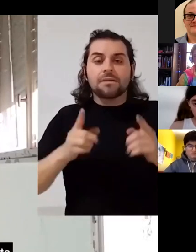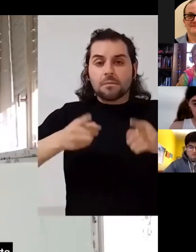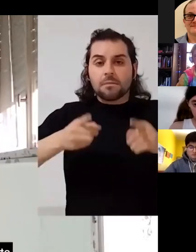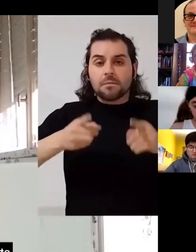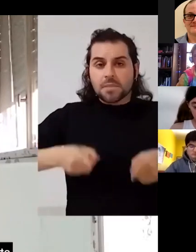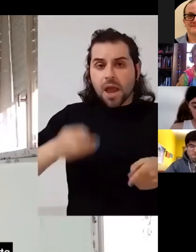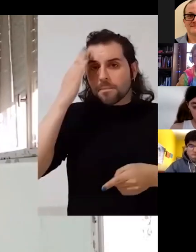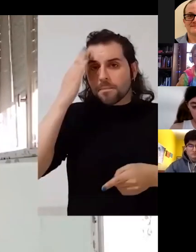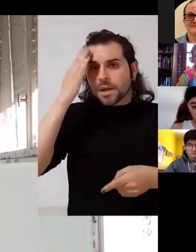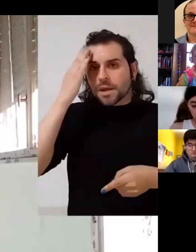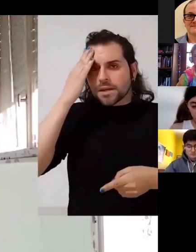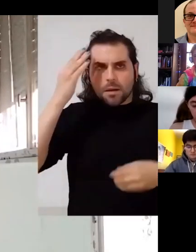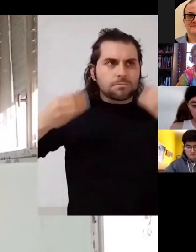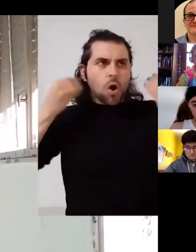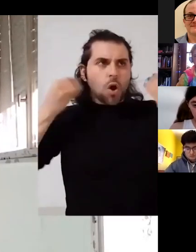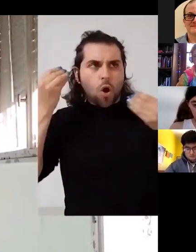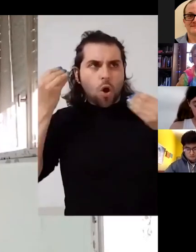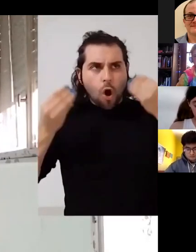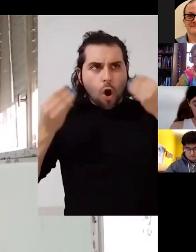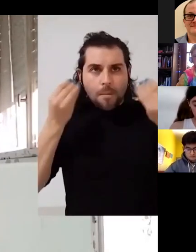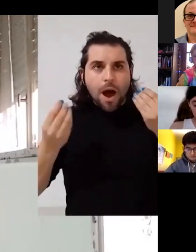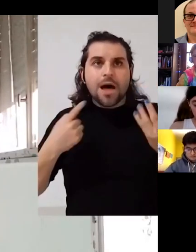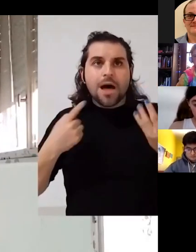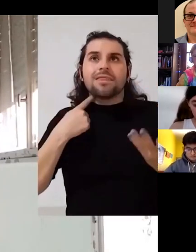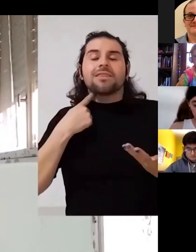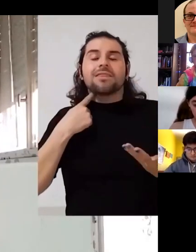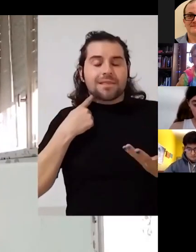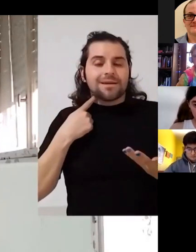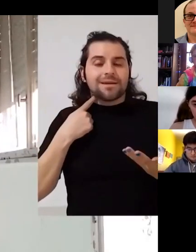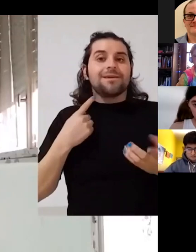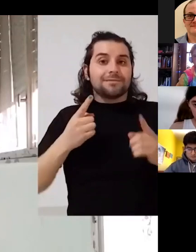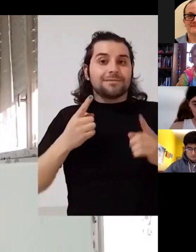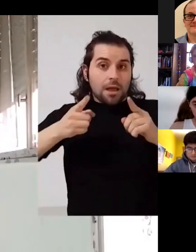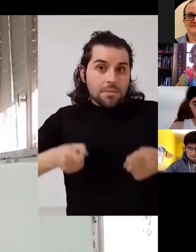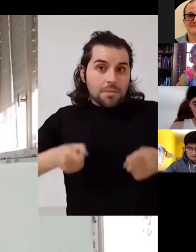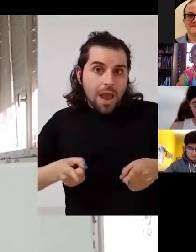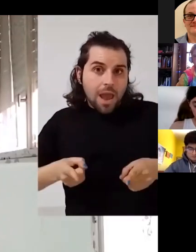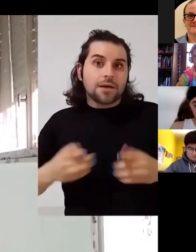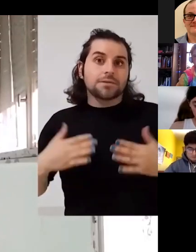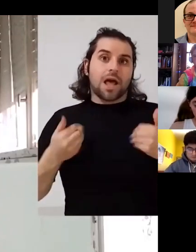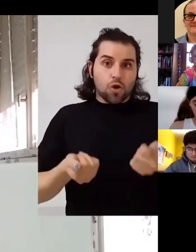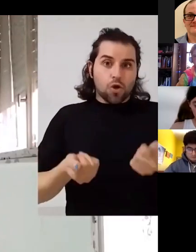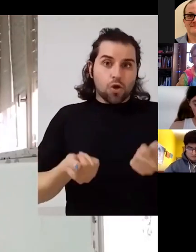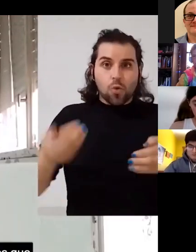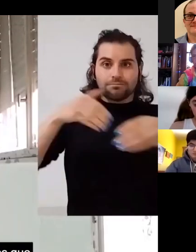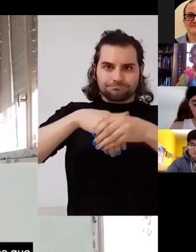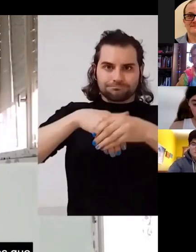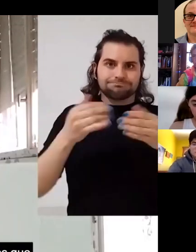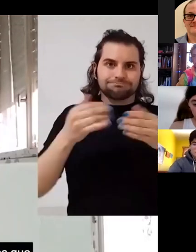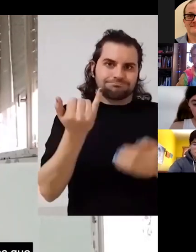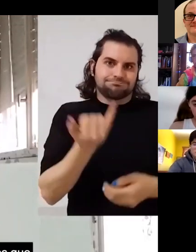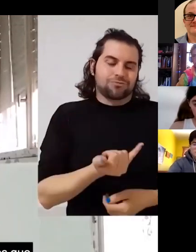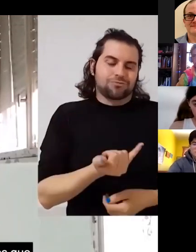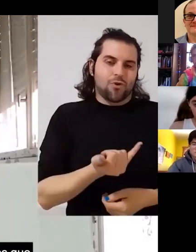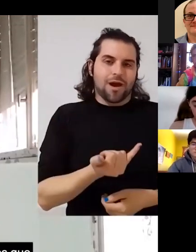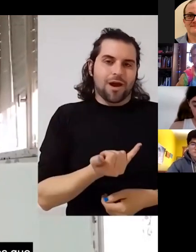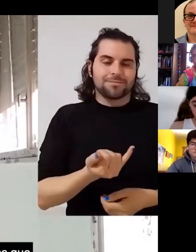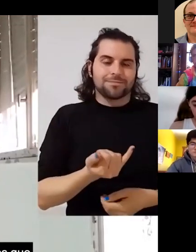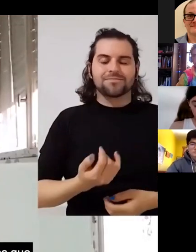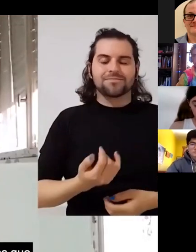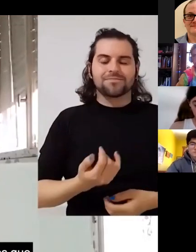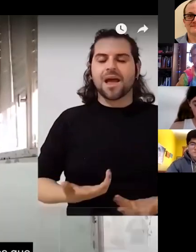mental health at risk. It is also contemplated under the umbrella of health and healthcare.